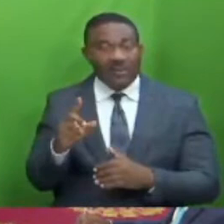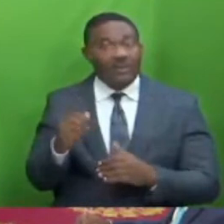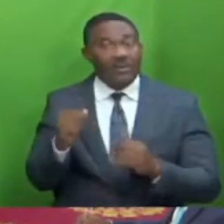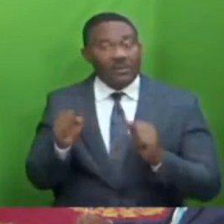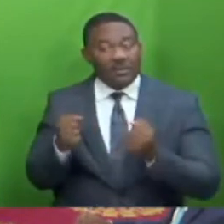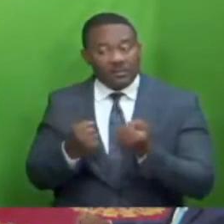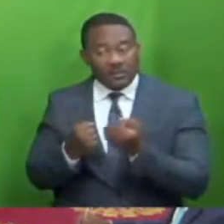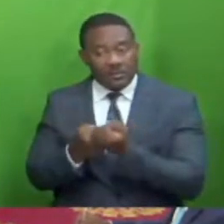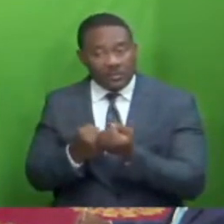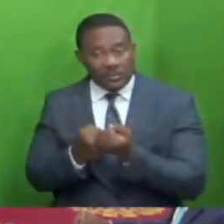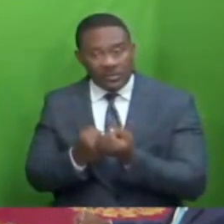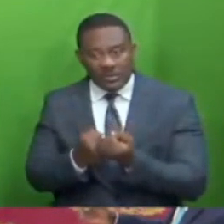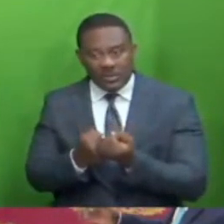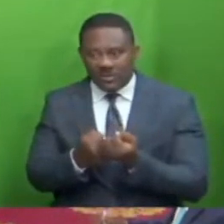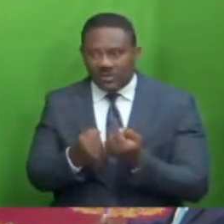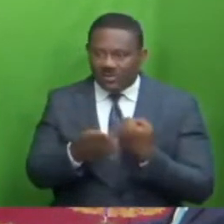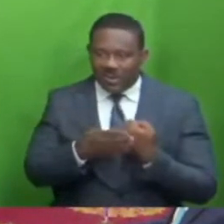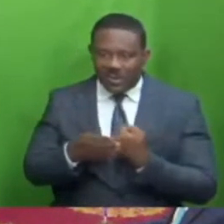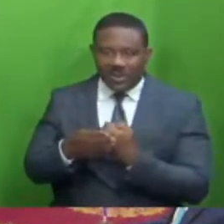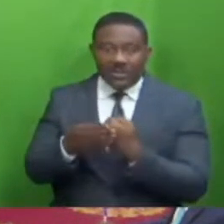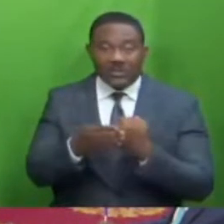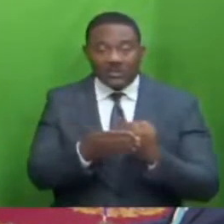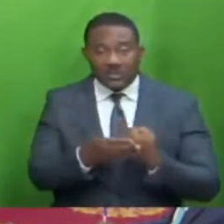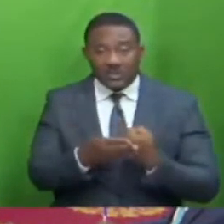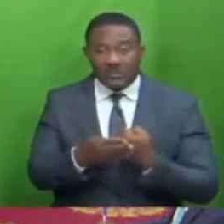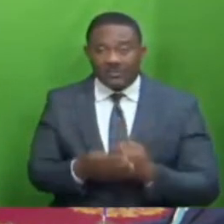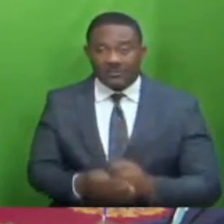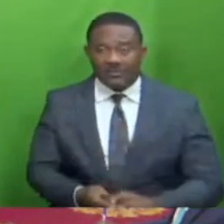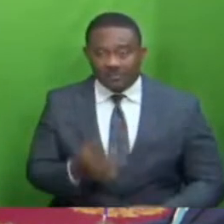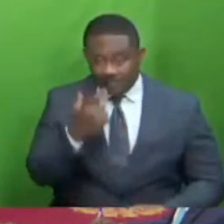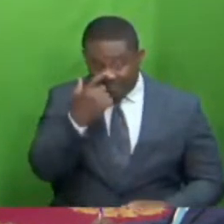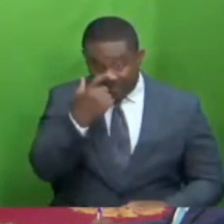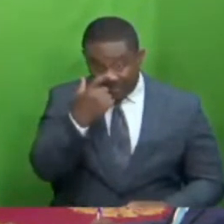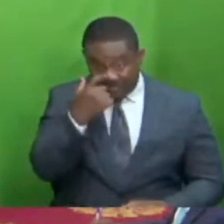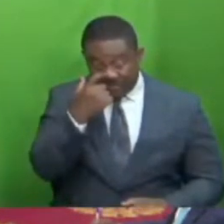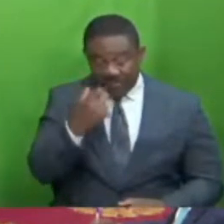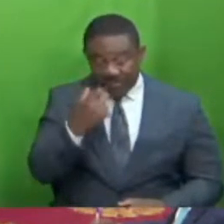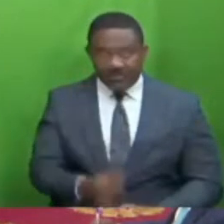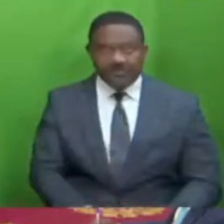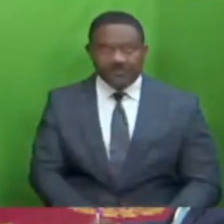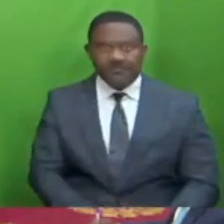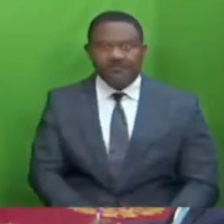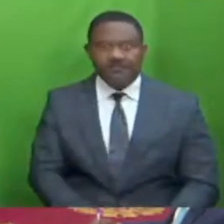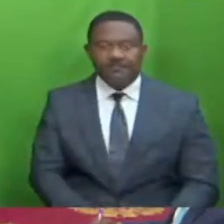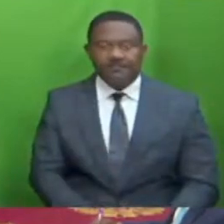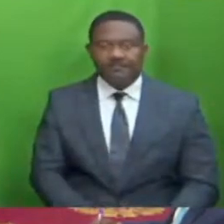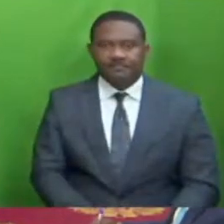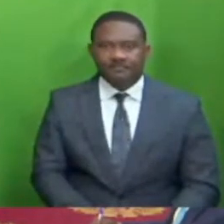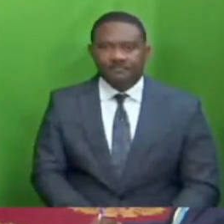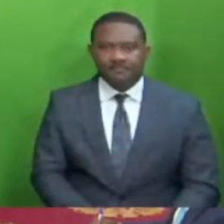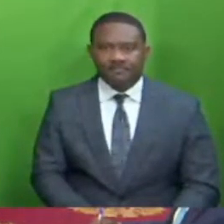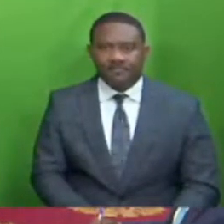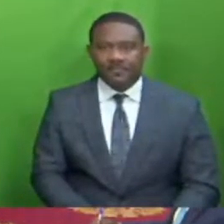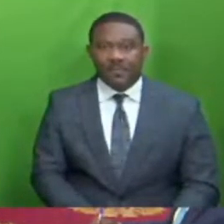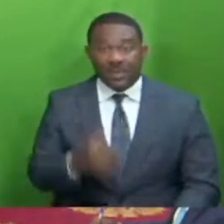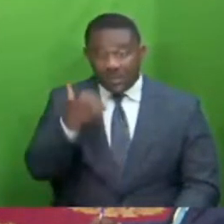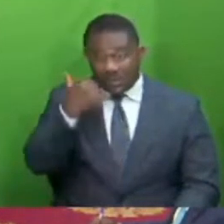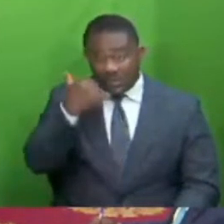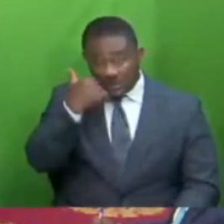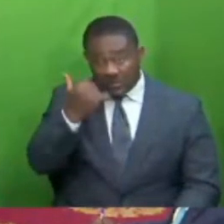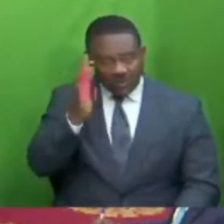financial institutions. The eligibility criteria agreed with regulators and international partners will be published soon.